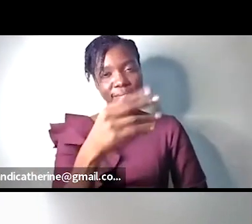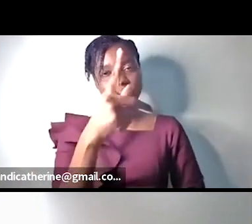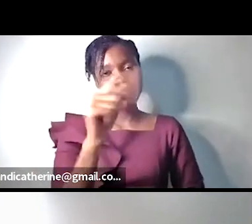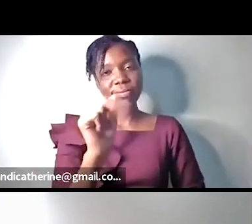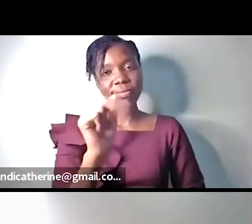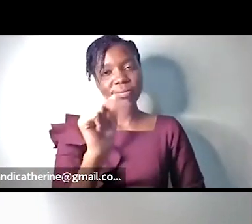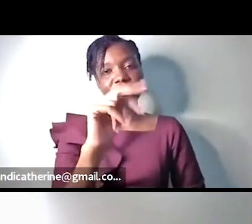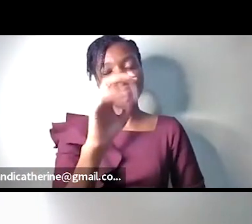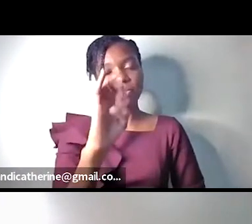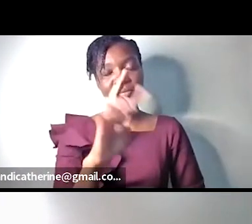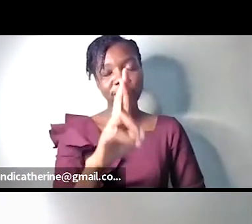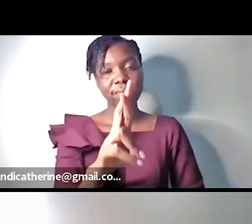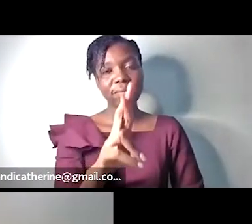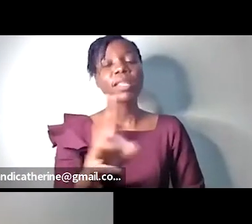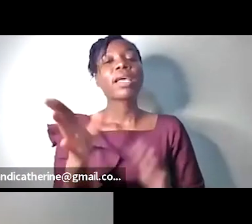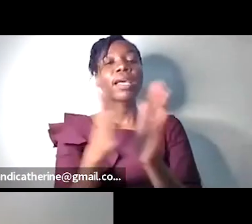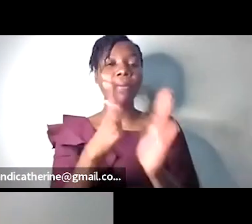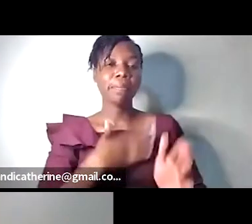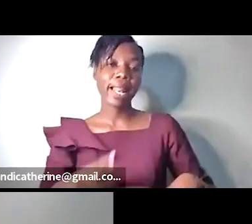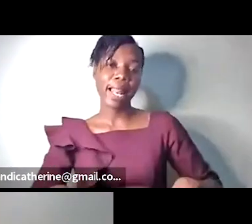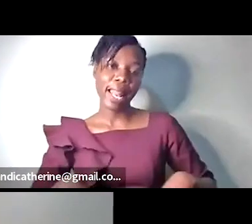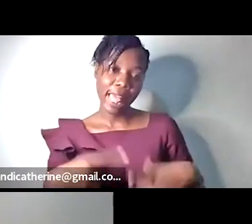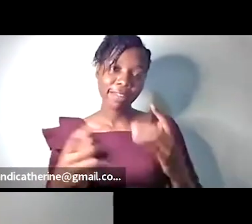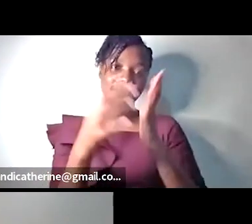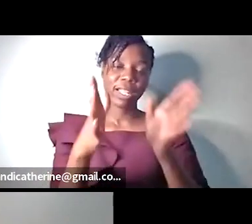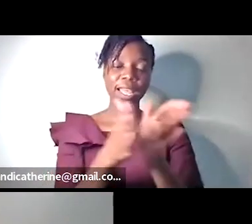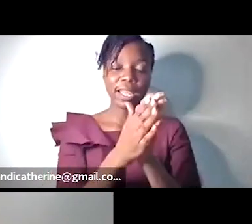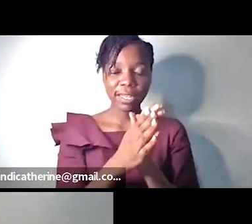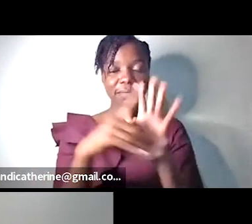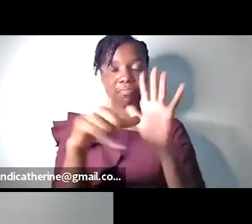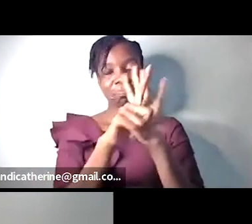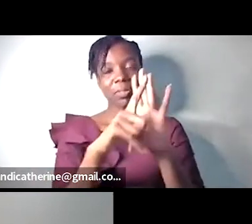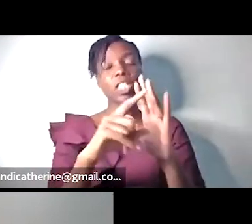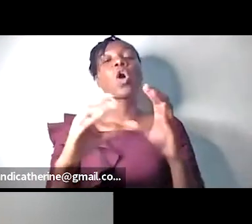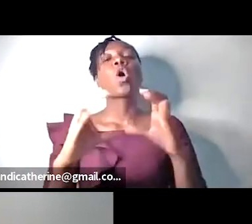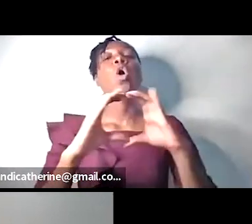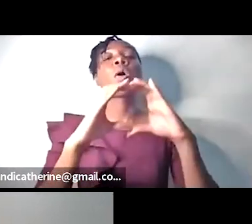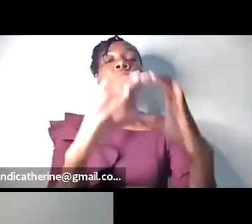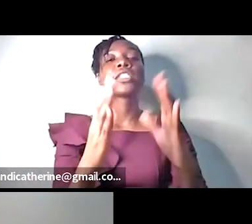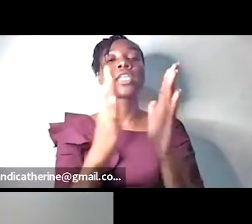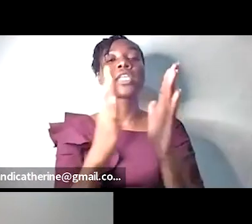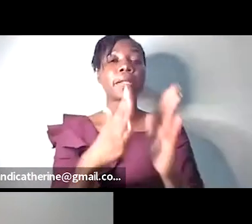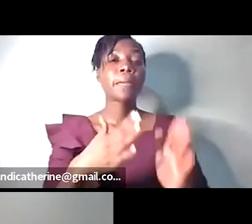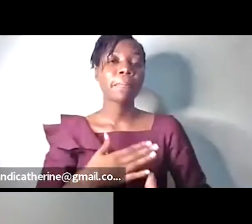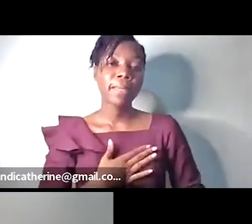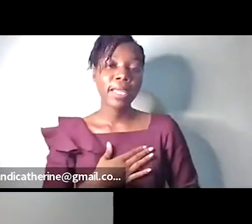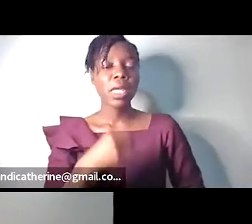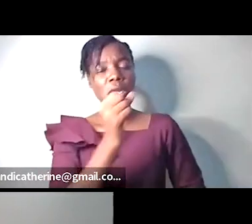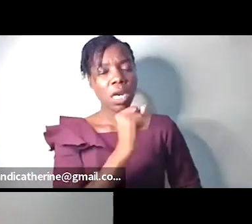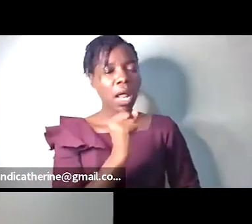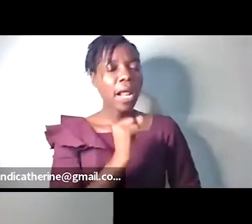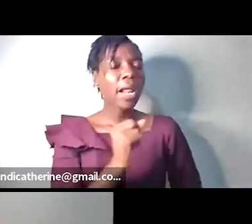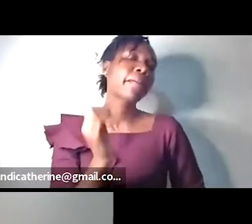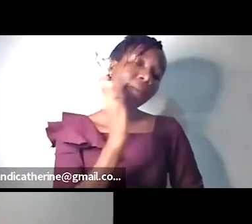legacy coach, and I am a mother, a wife, a grandma, and